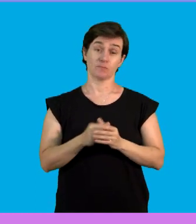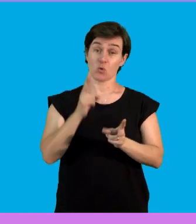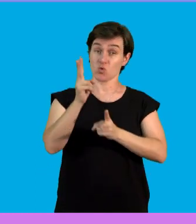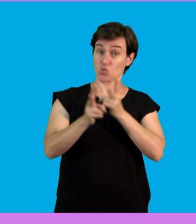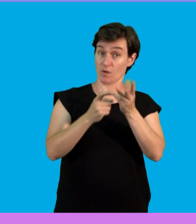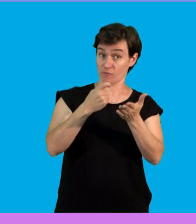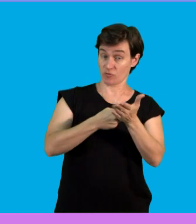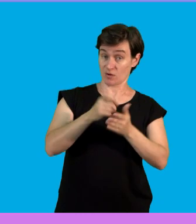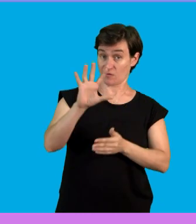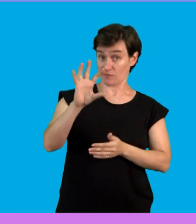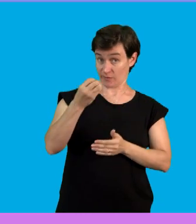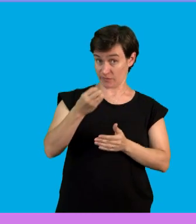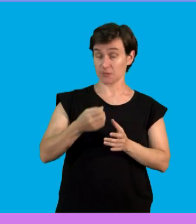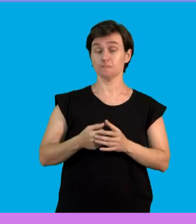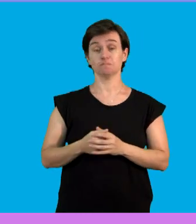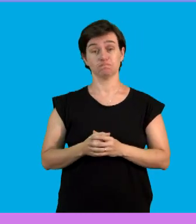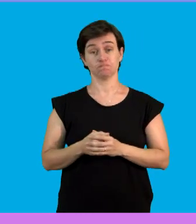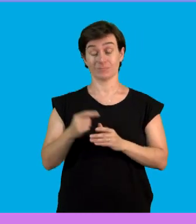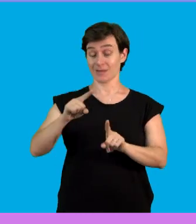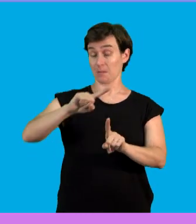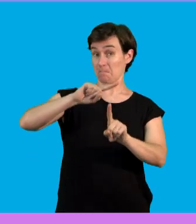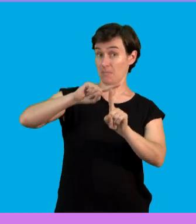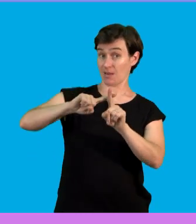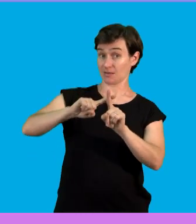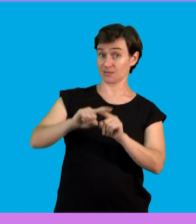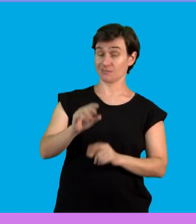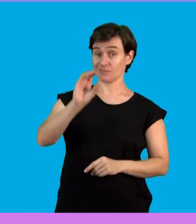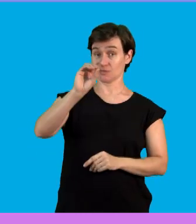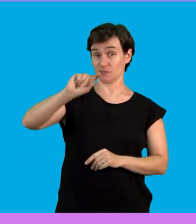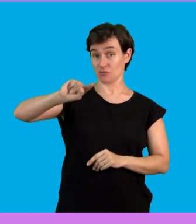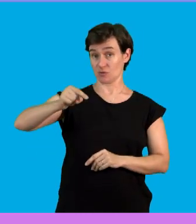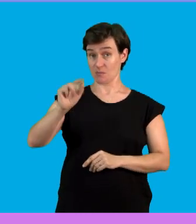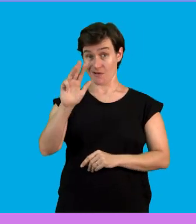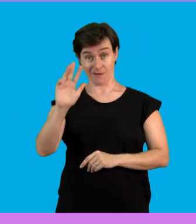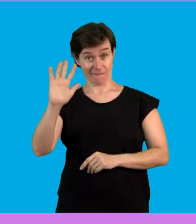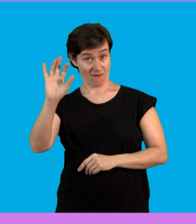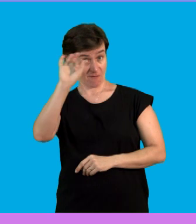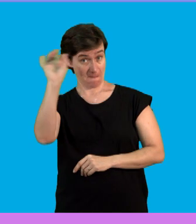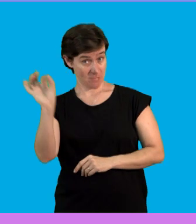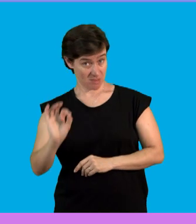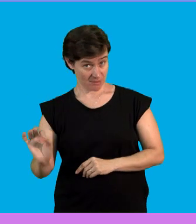substitute R12.50 plus